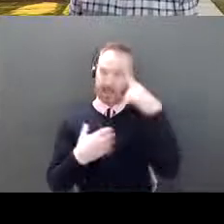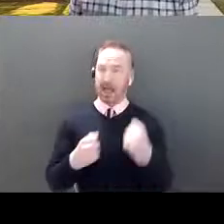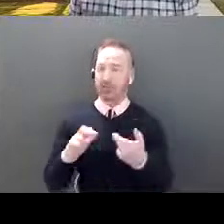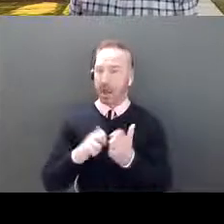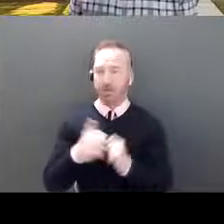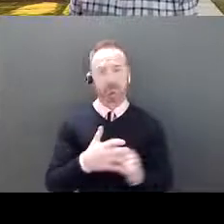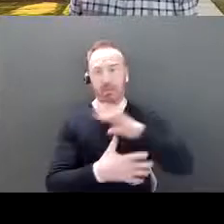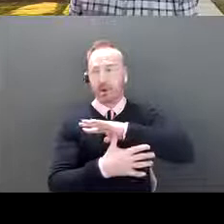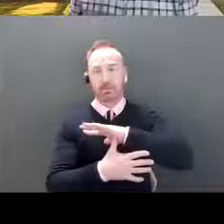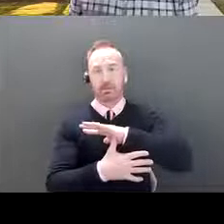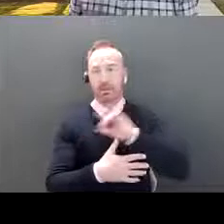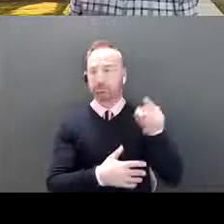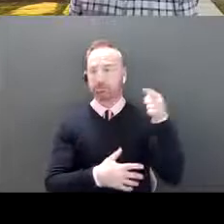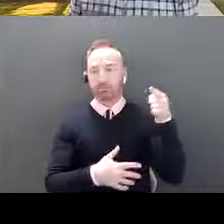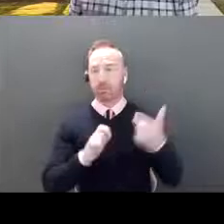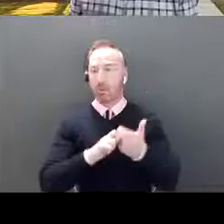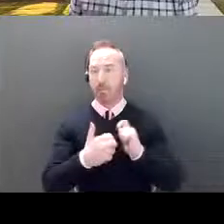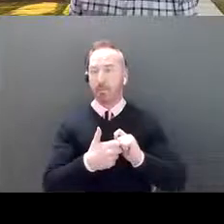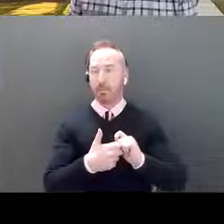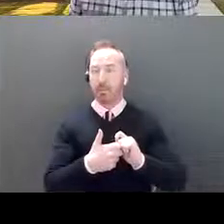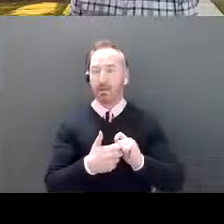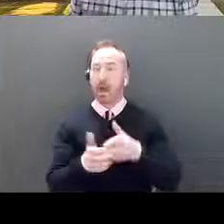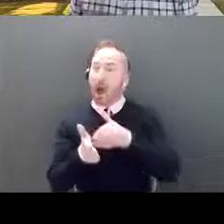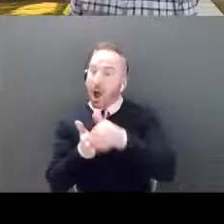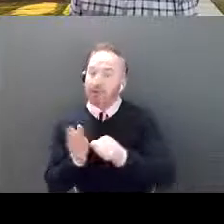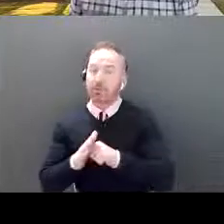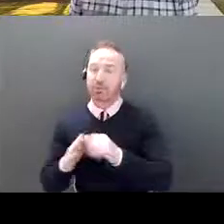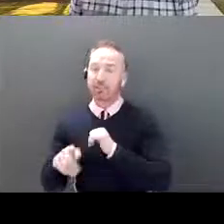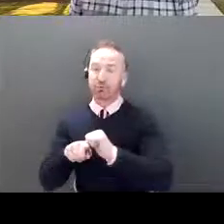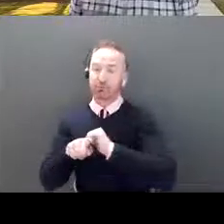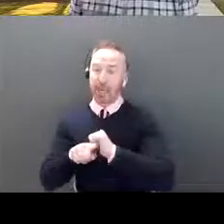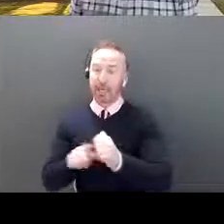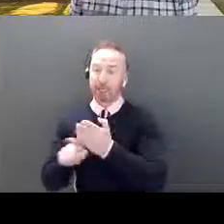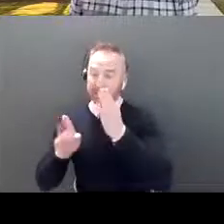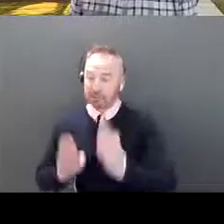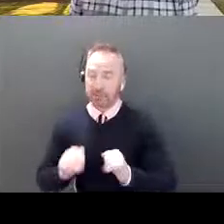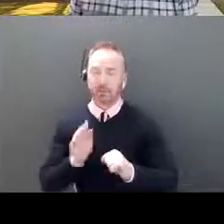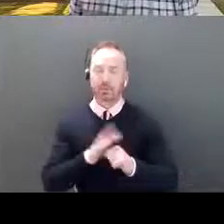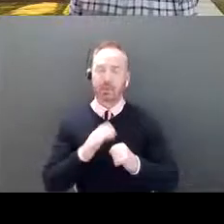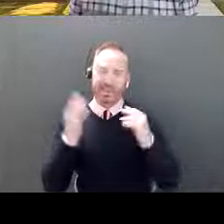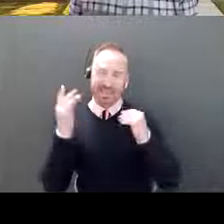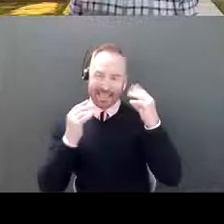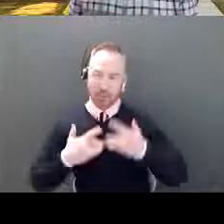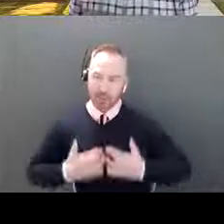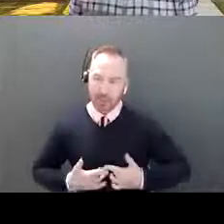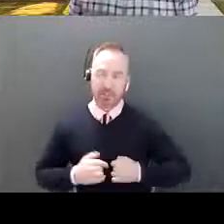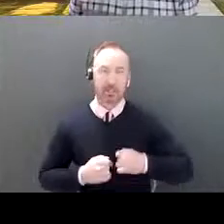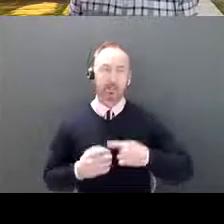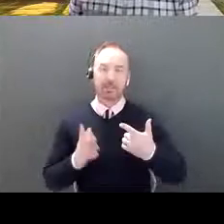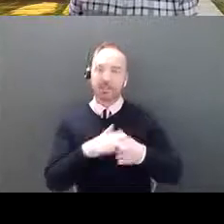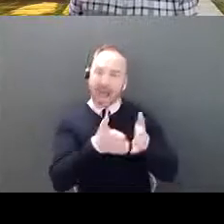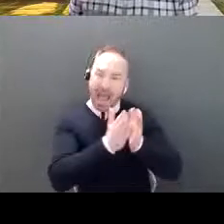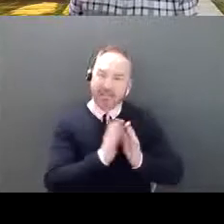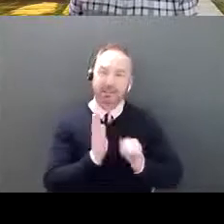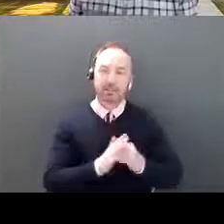often overlooked. We train mental health professionals to think about depression, to ask about suicidal ideation, suicide threats,